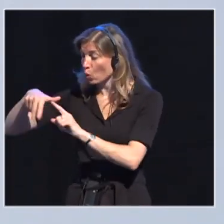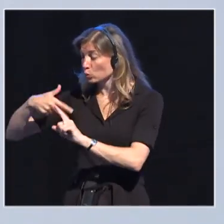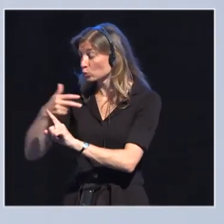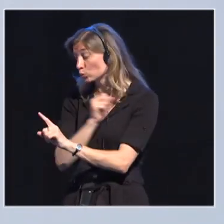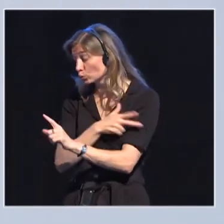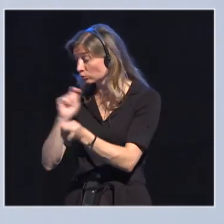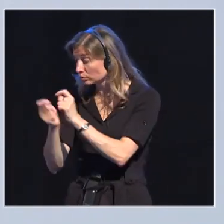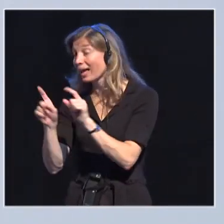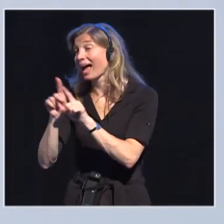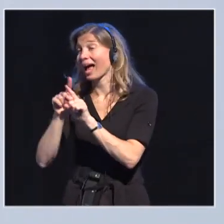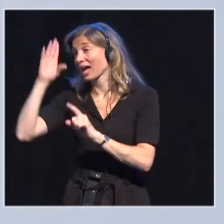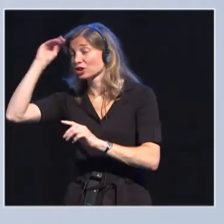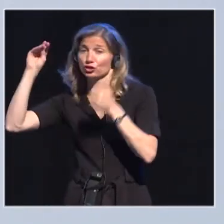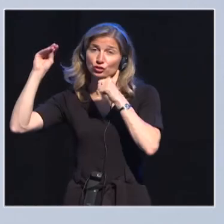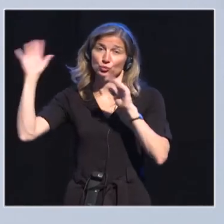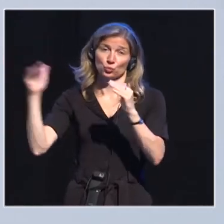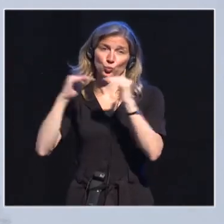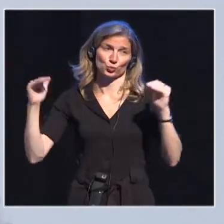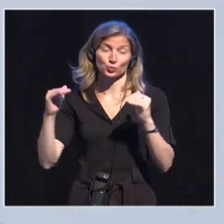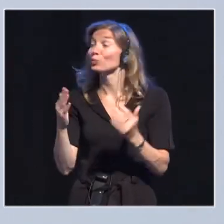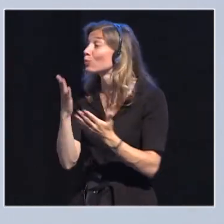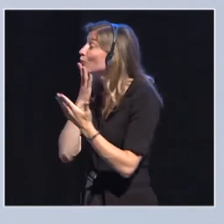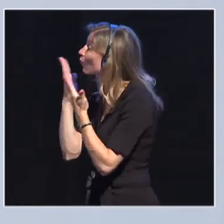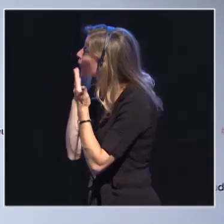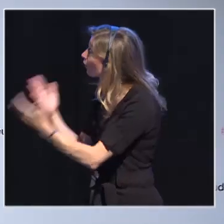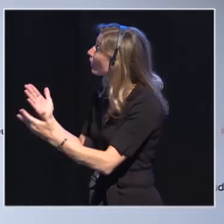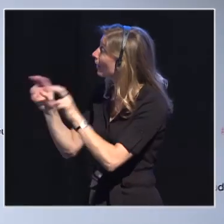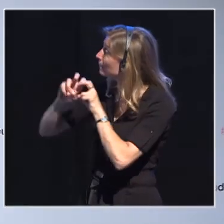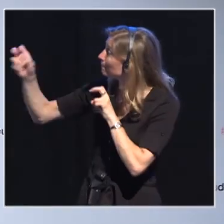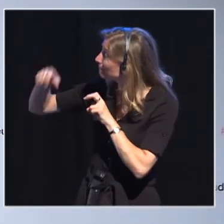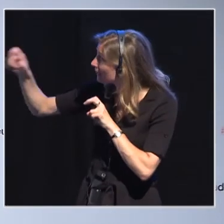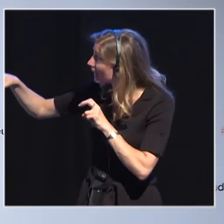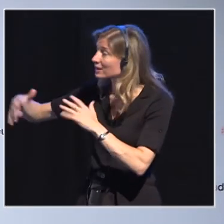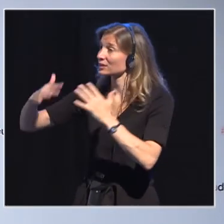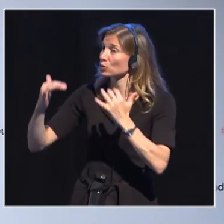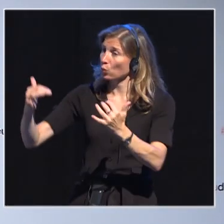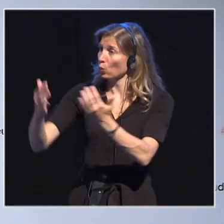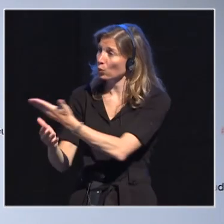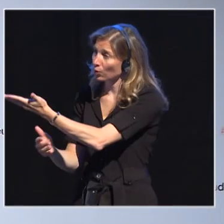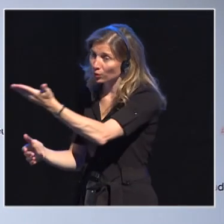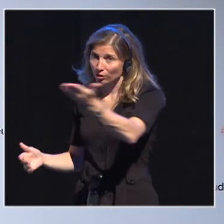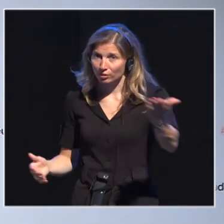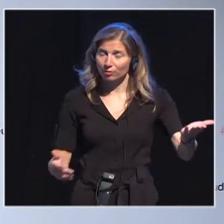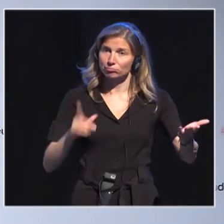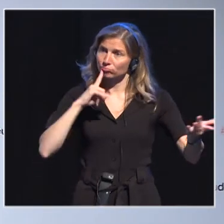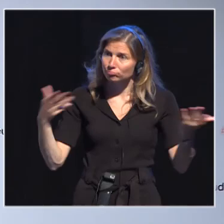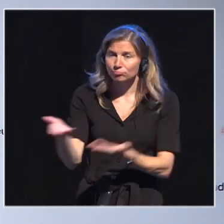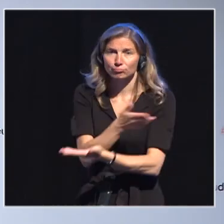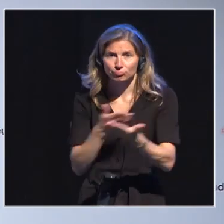gender equality. I'd like to say a big thank you to our panelists as well as the audience for making this a lively and